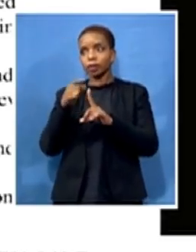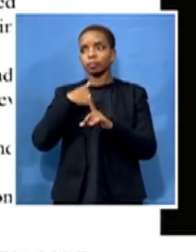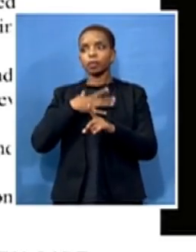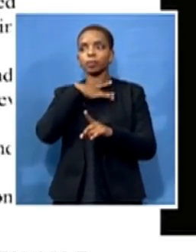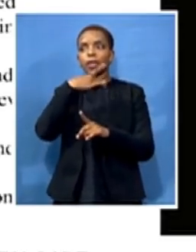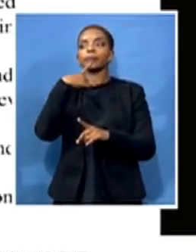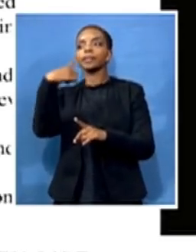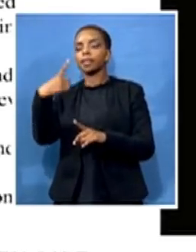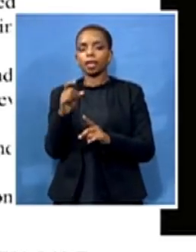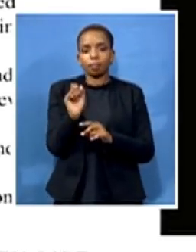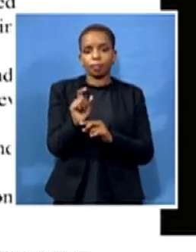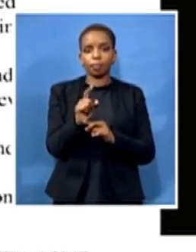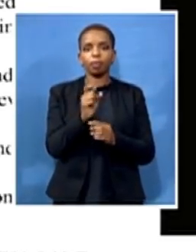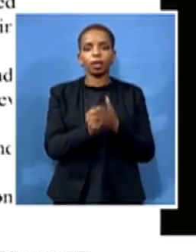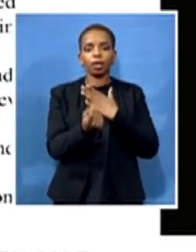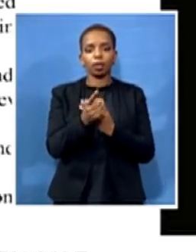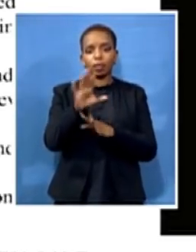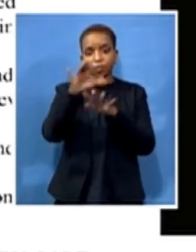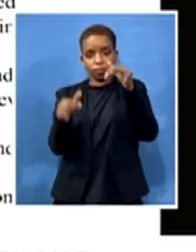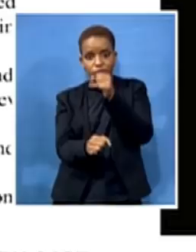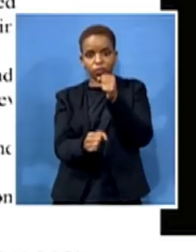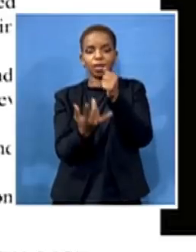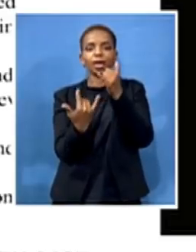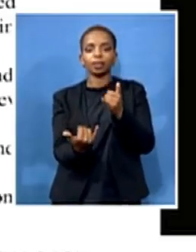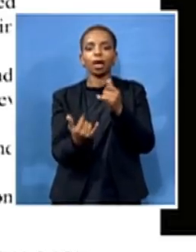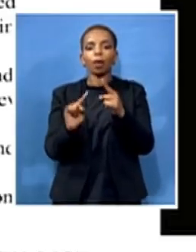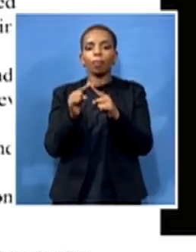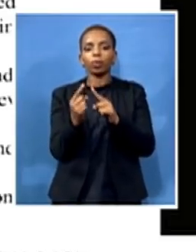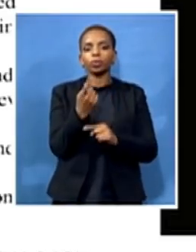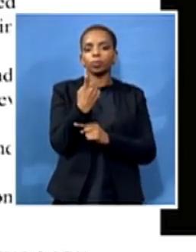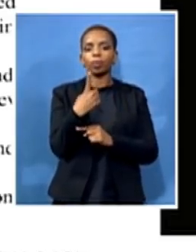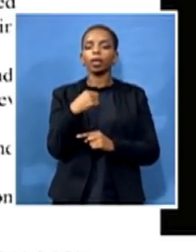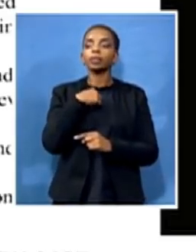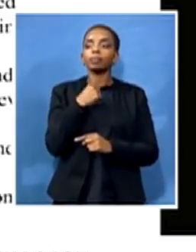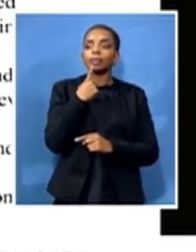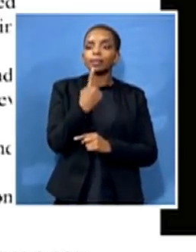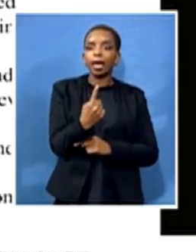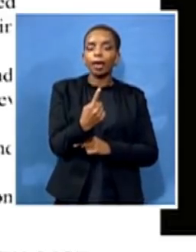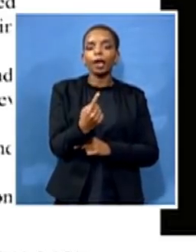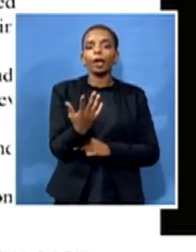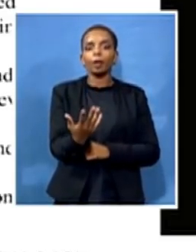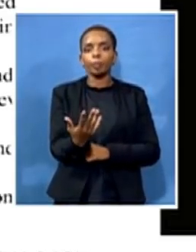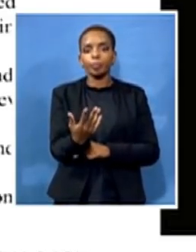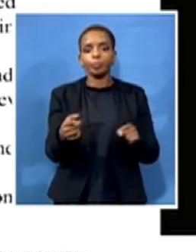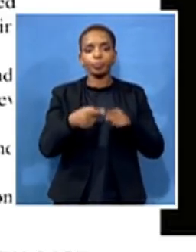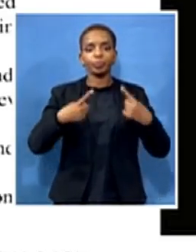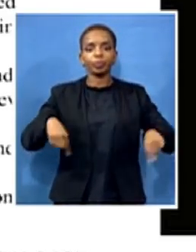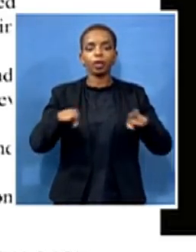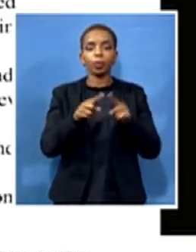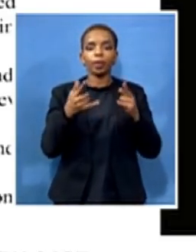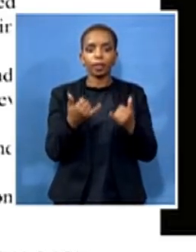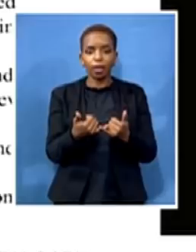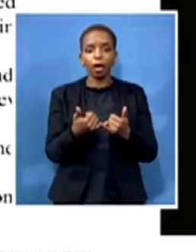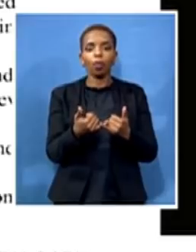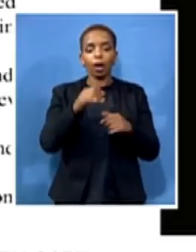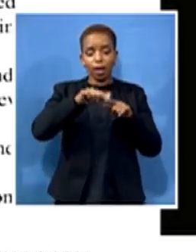with the point that basically says that we are entering a new territory. There's going to have lots of lessons